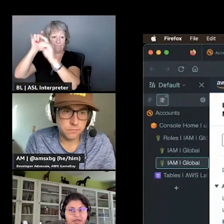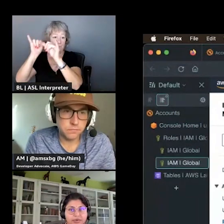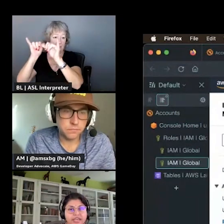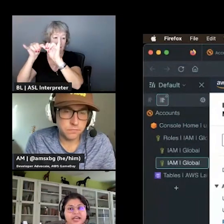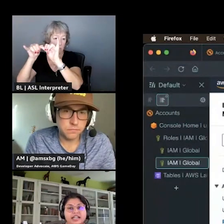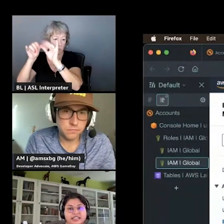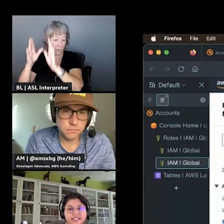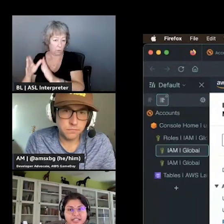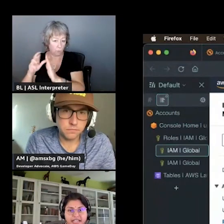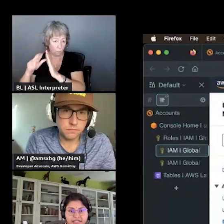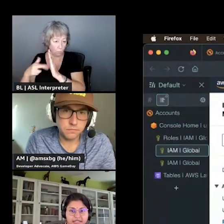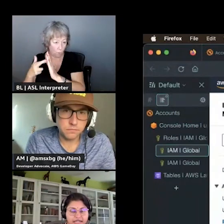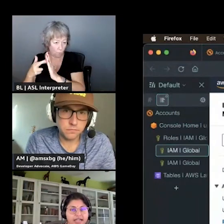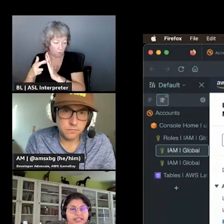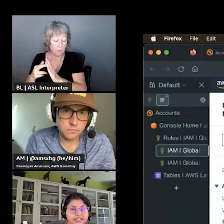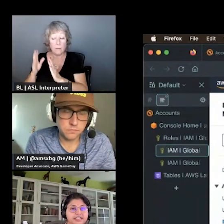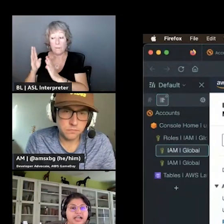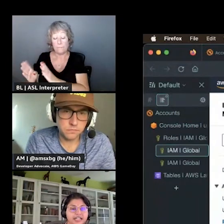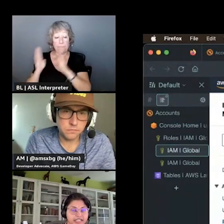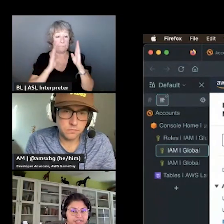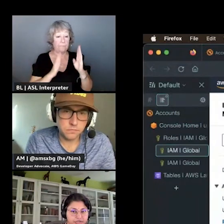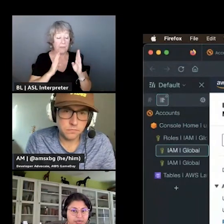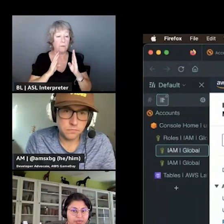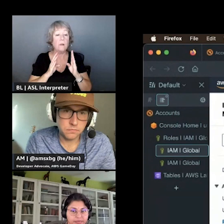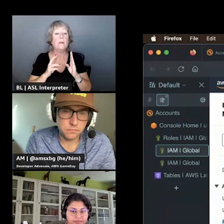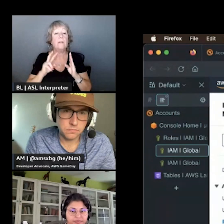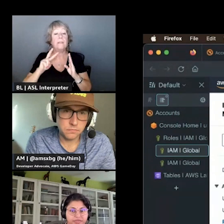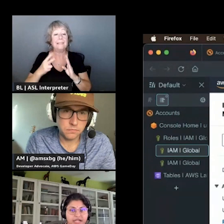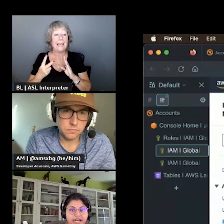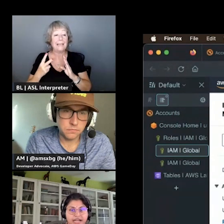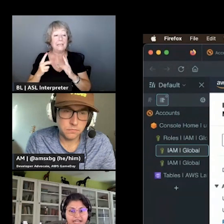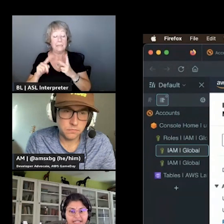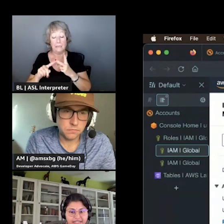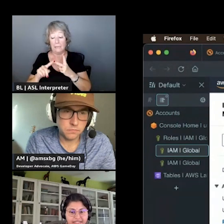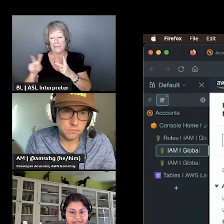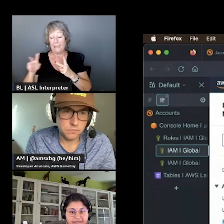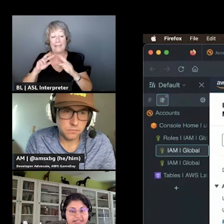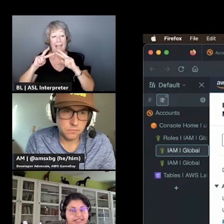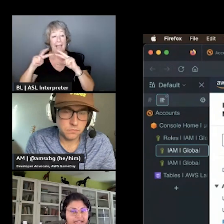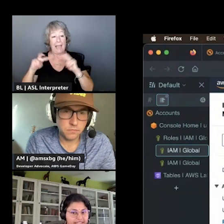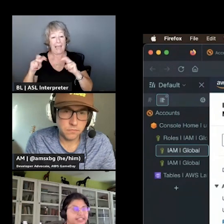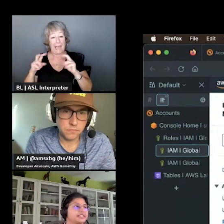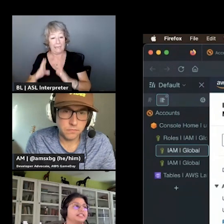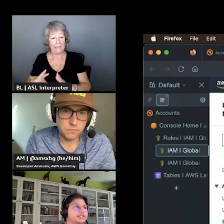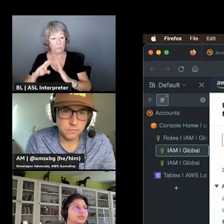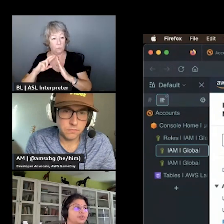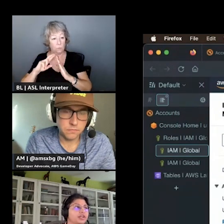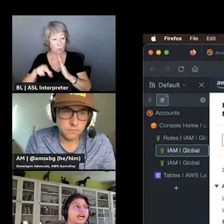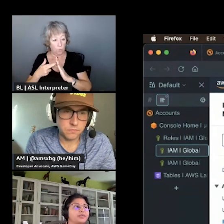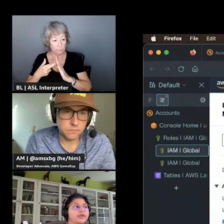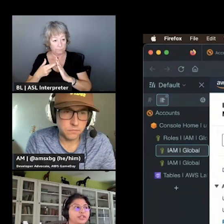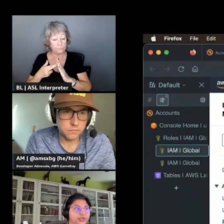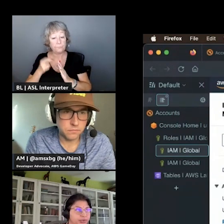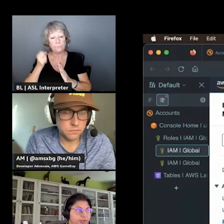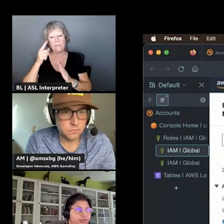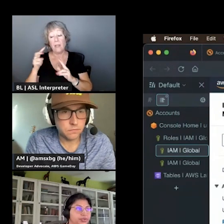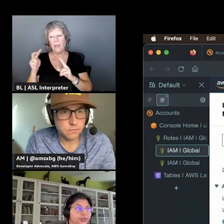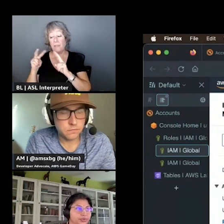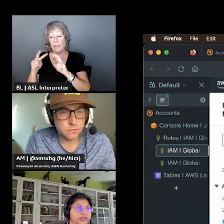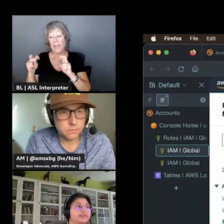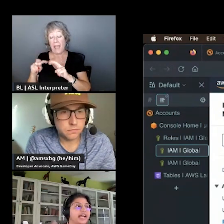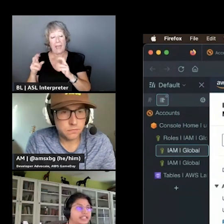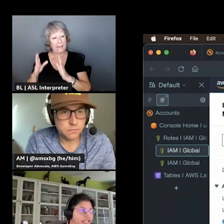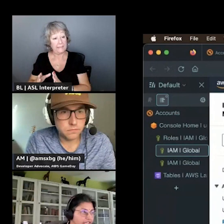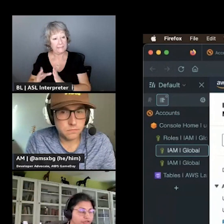permissions. Okay, and the second is the analyst role. And this analyst is what I'm going to use